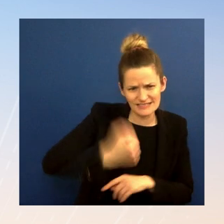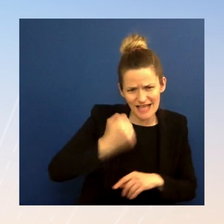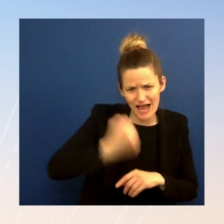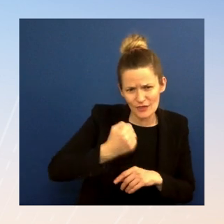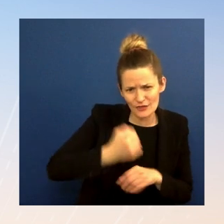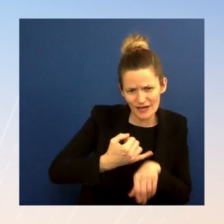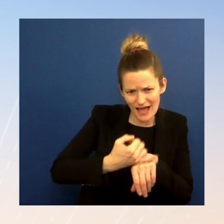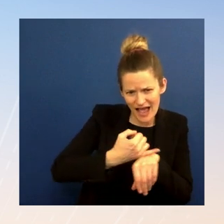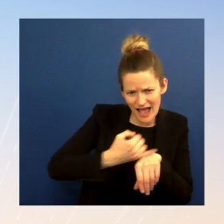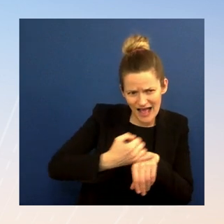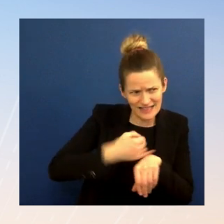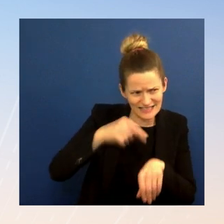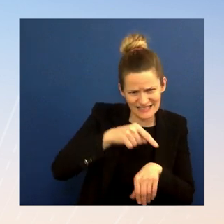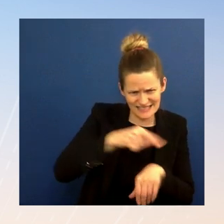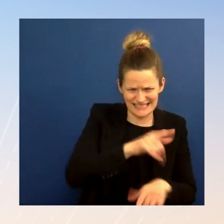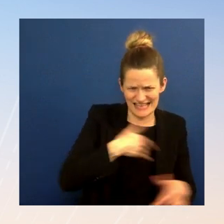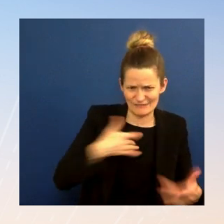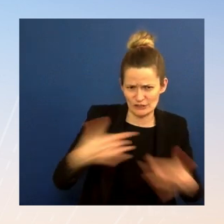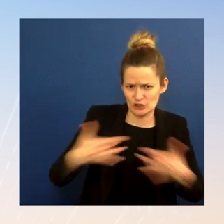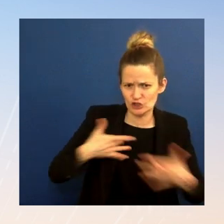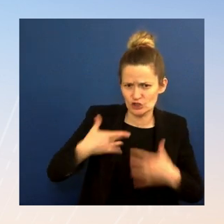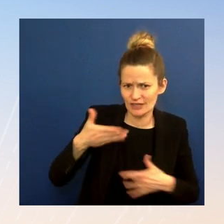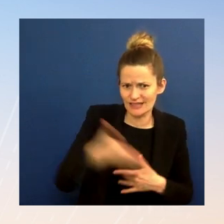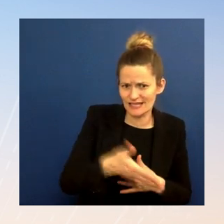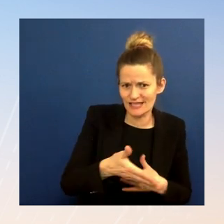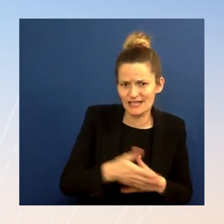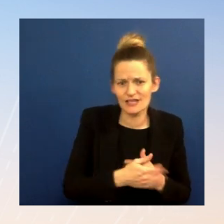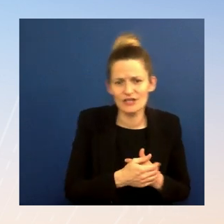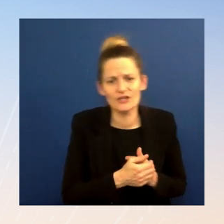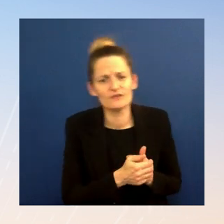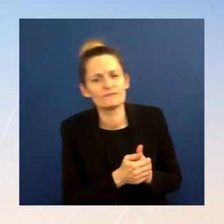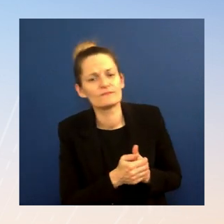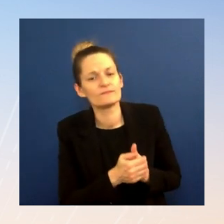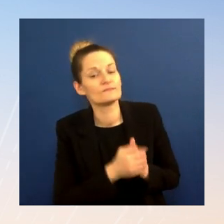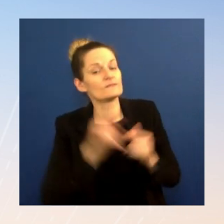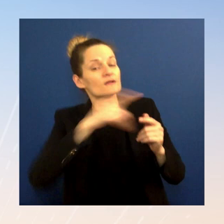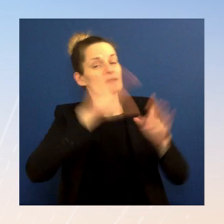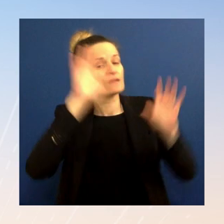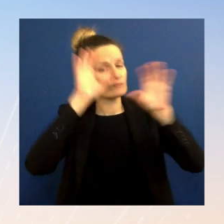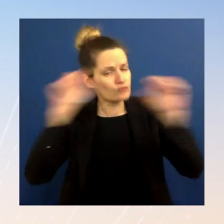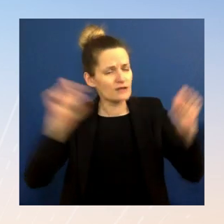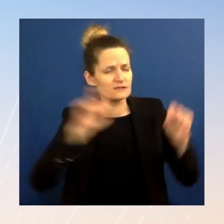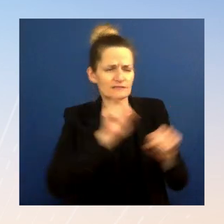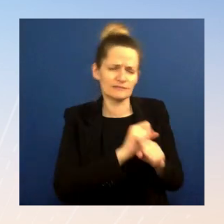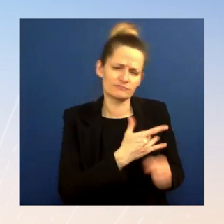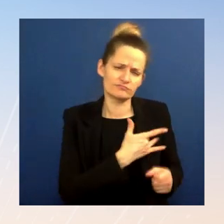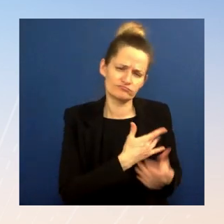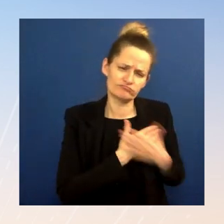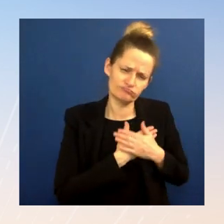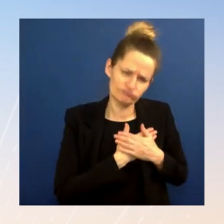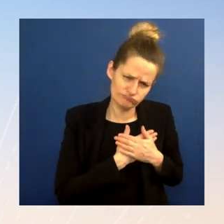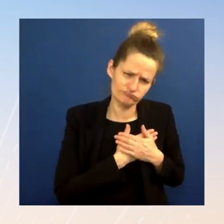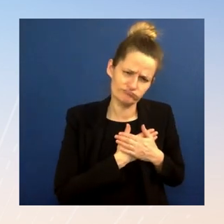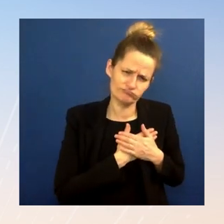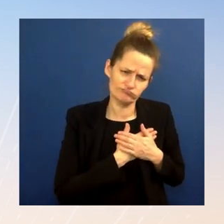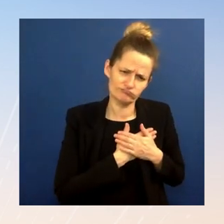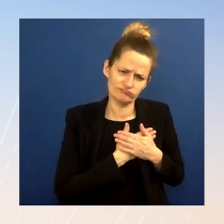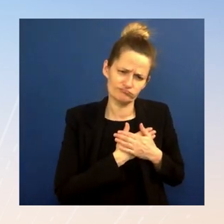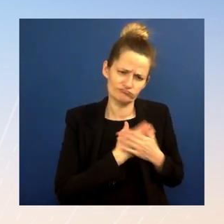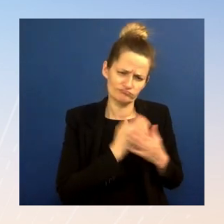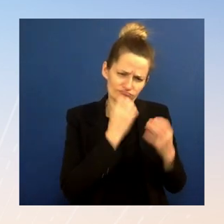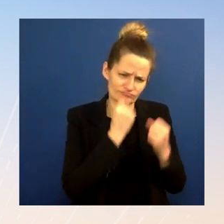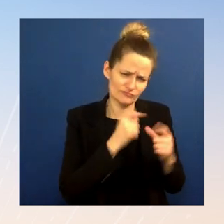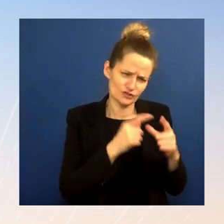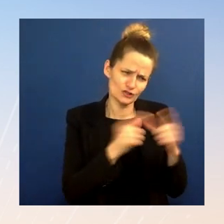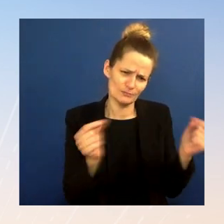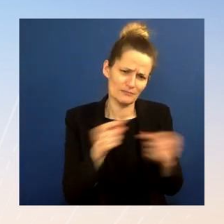a great deal of affection for Japan and has spoken, of course, with their the current leader a couple of times. I'm happy to take